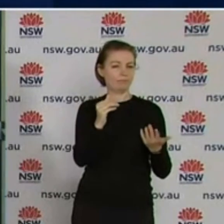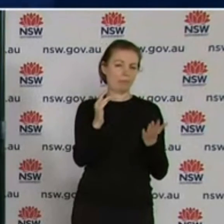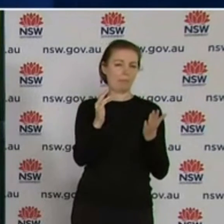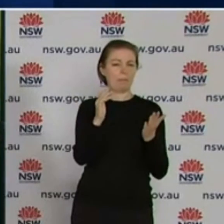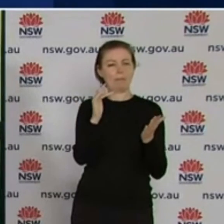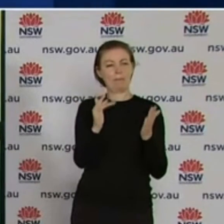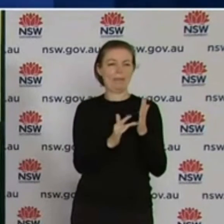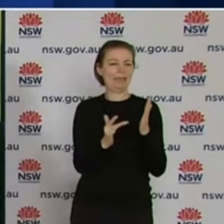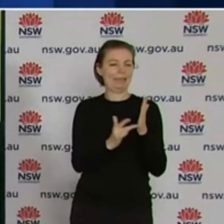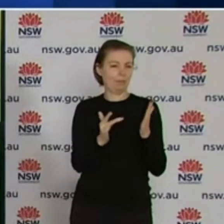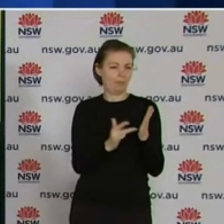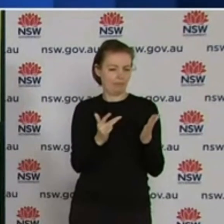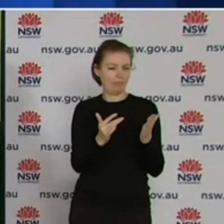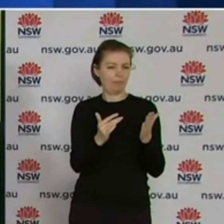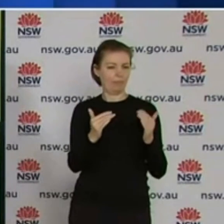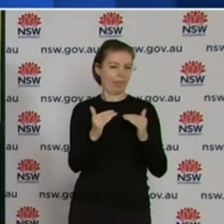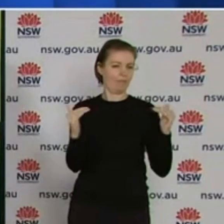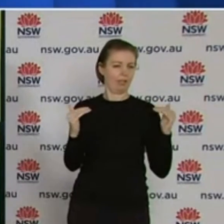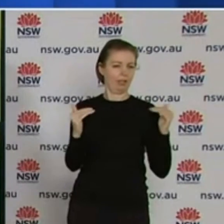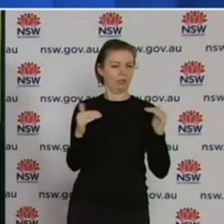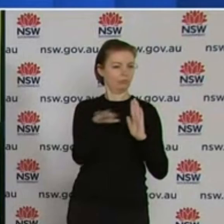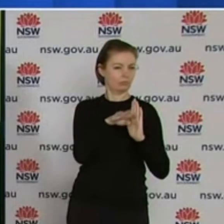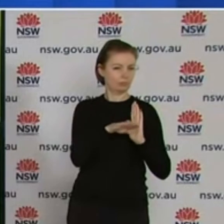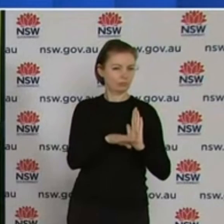we're just interested to find out what you